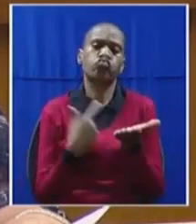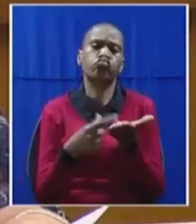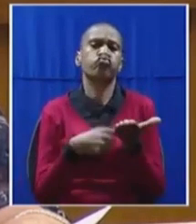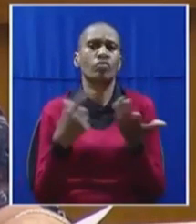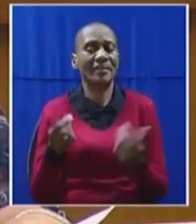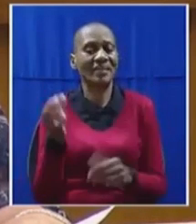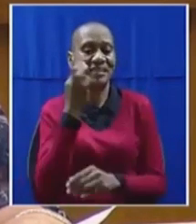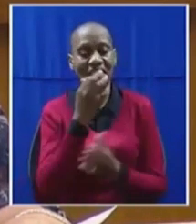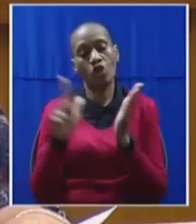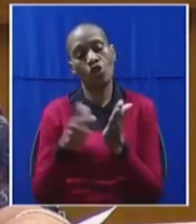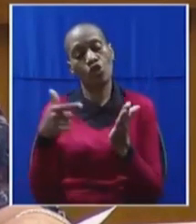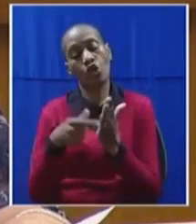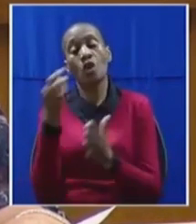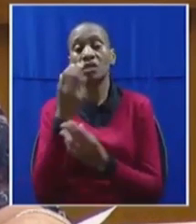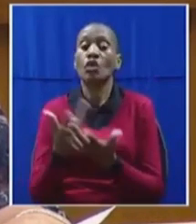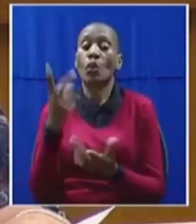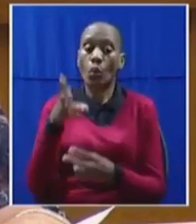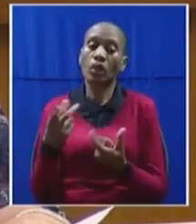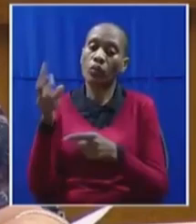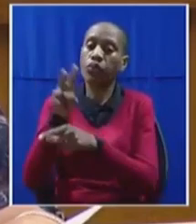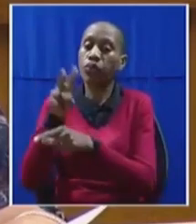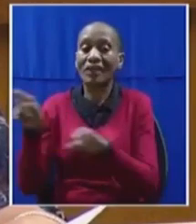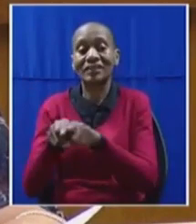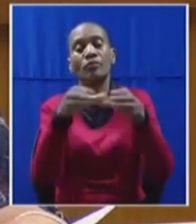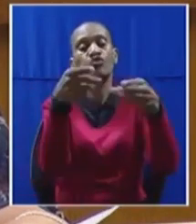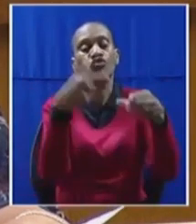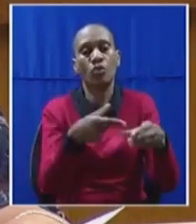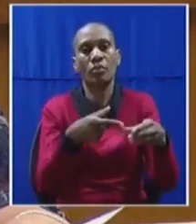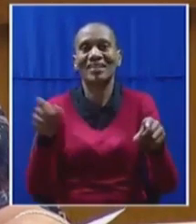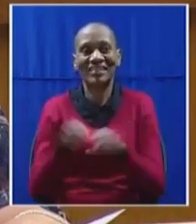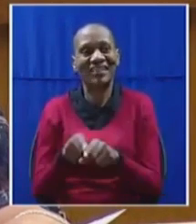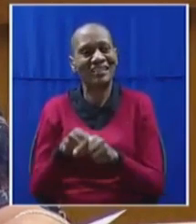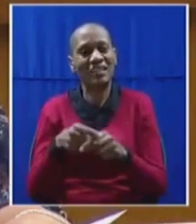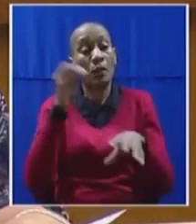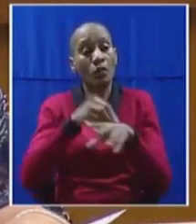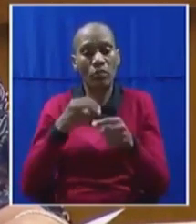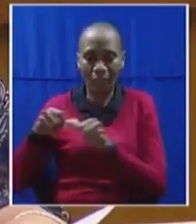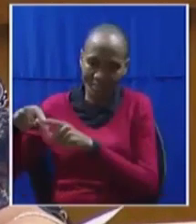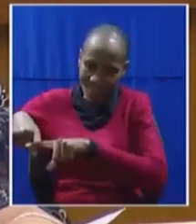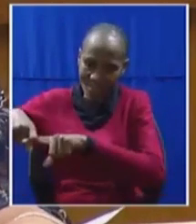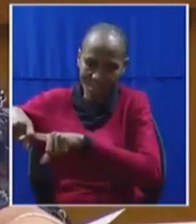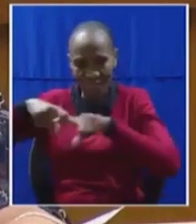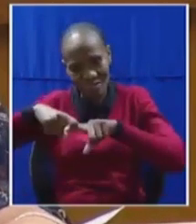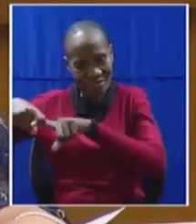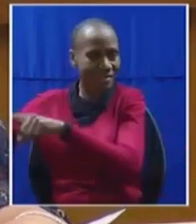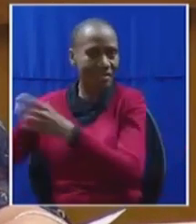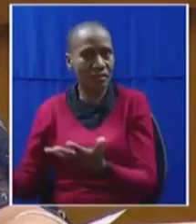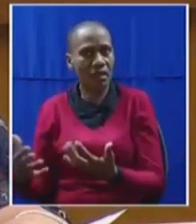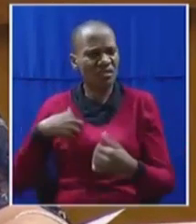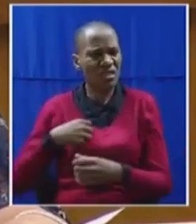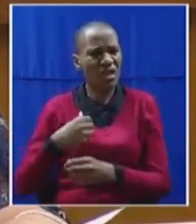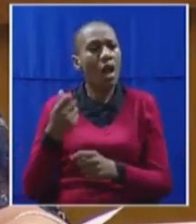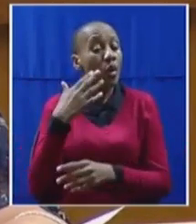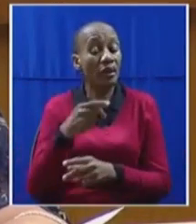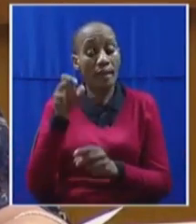to legislation, actually oversees that very body, the tail wagging the dog. I voted against the appointment of Mr. McBride